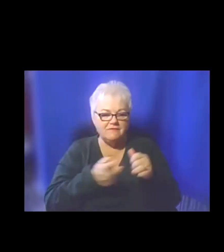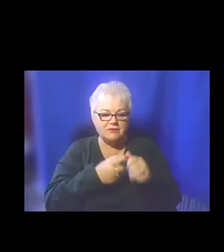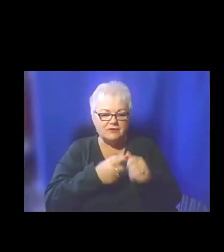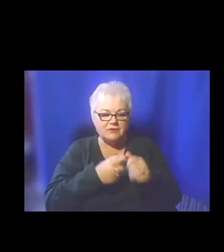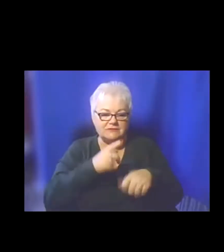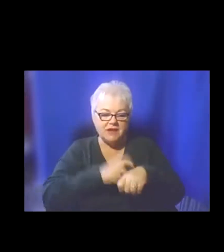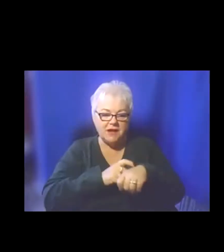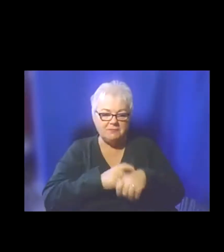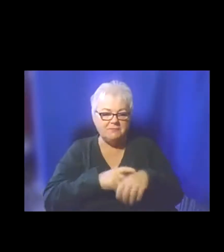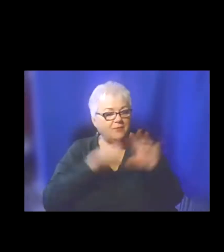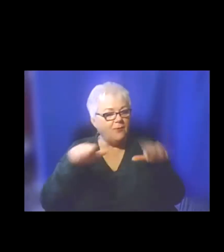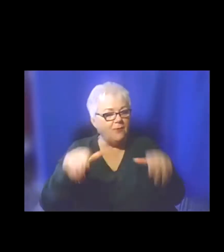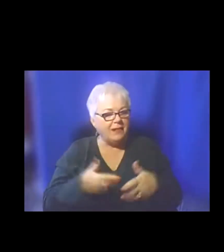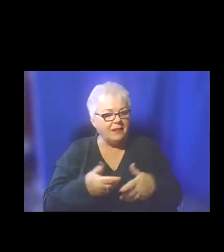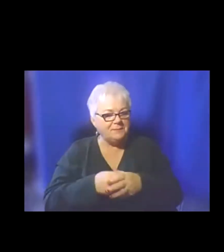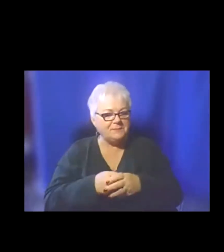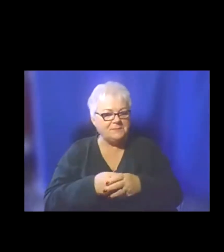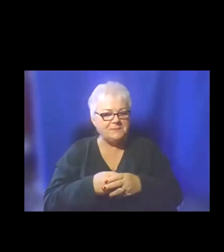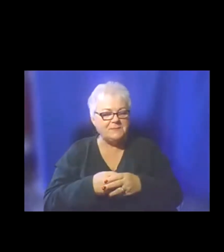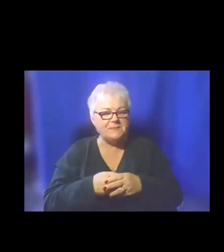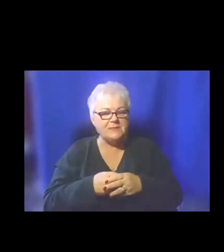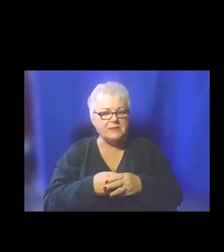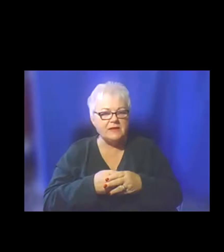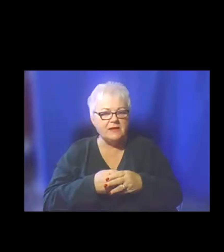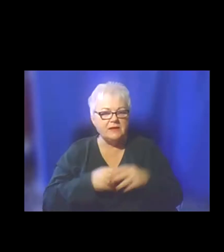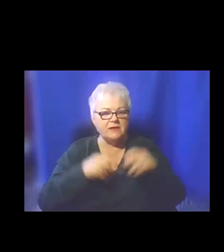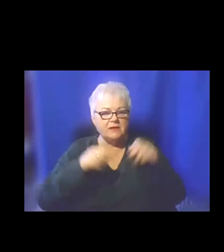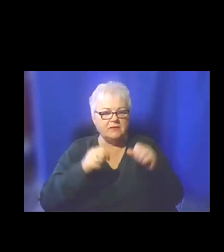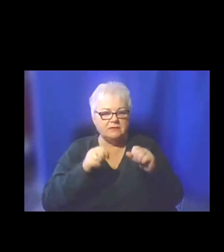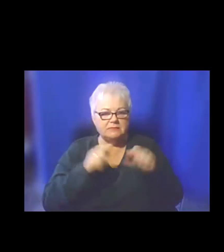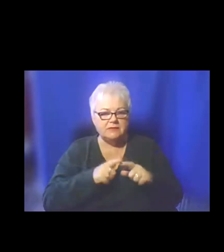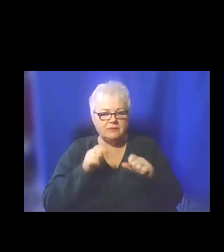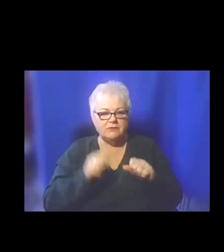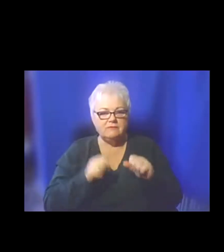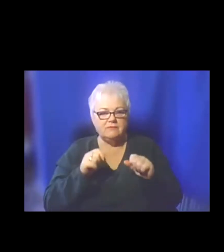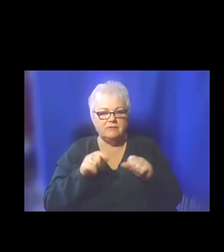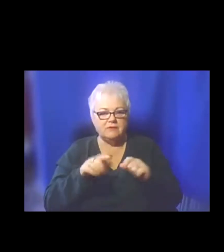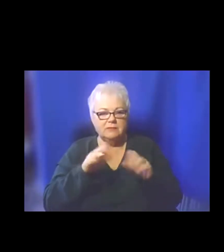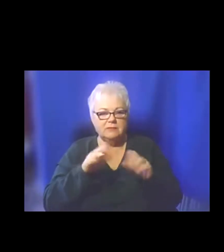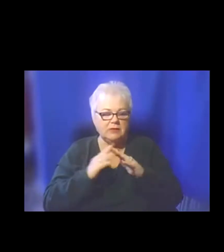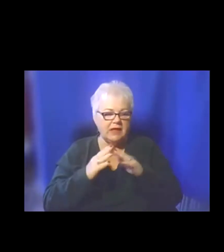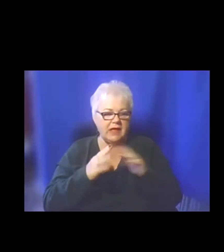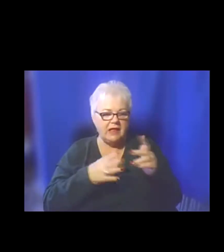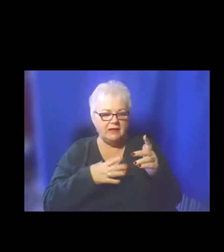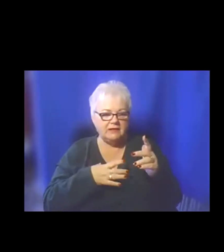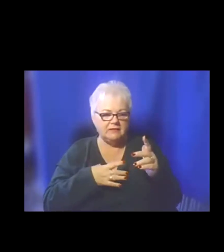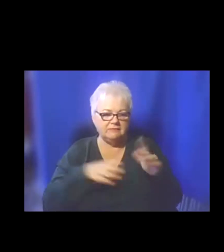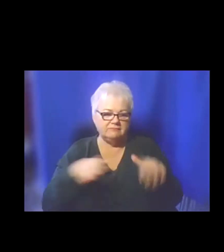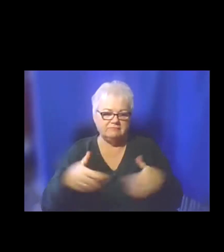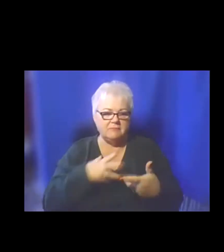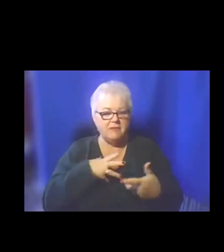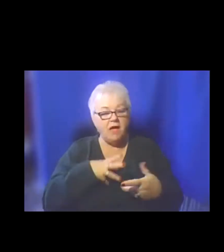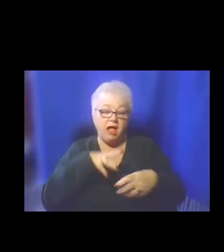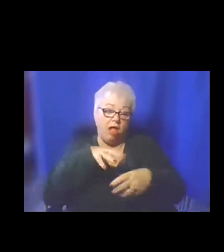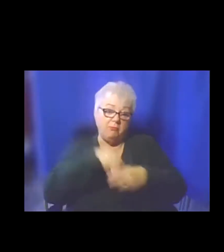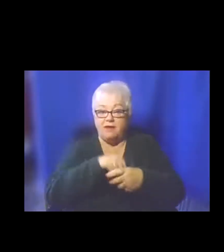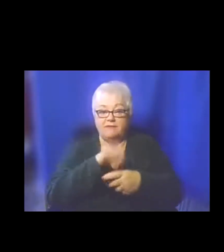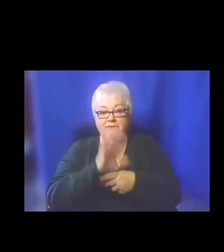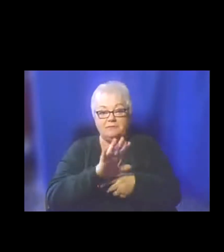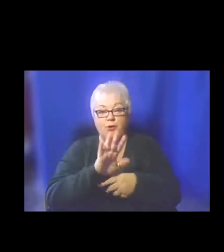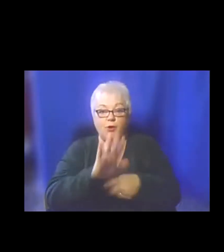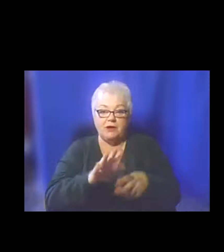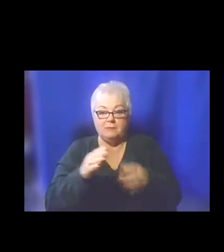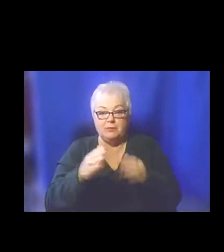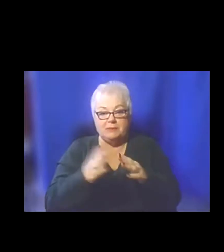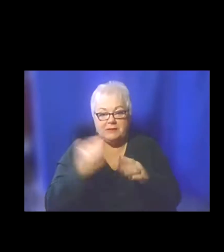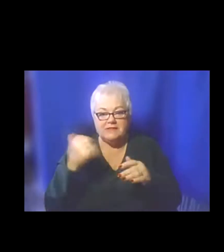session, welcome. Welcome to the space and to our community. And I definitely just threw myself as part of your community because I feel it.